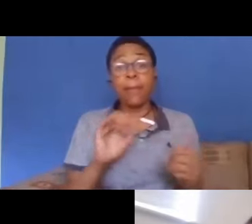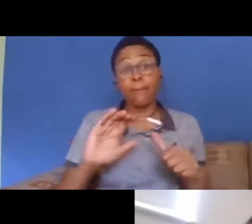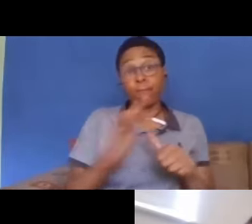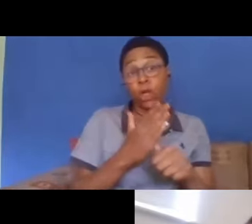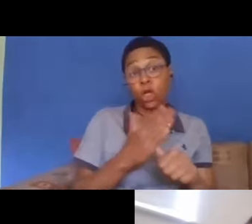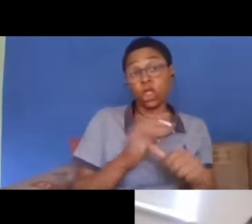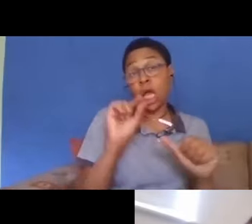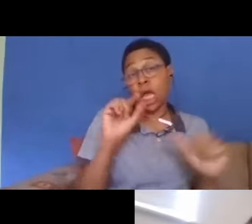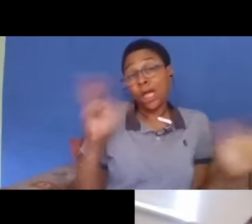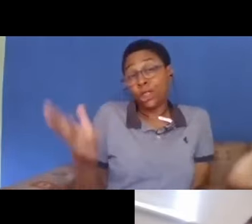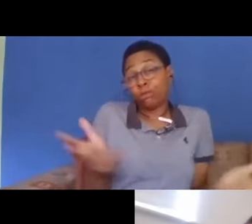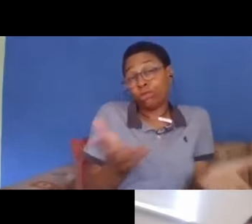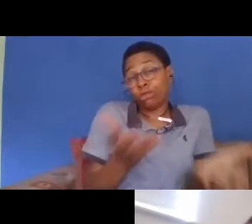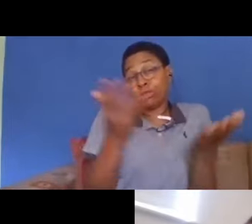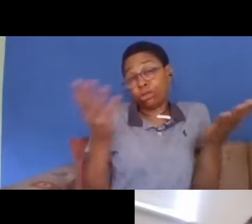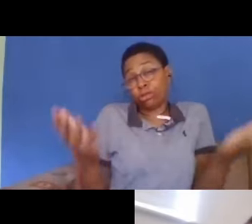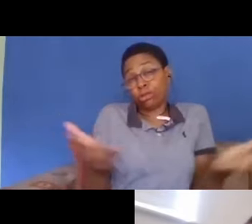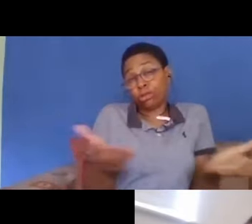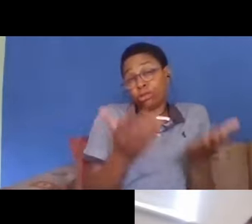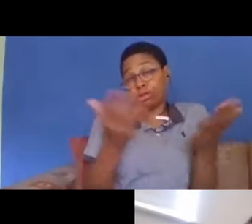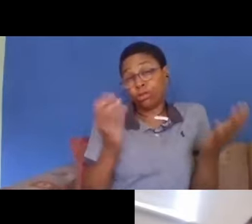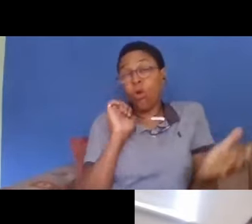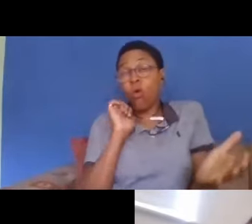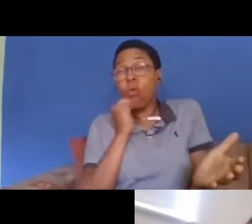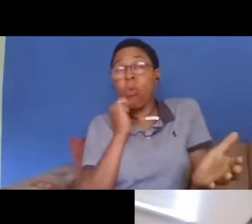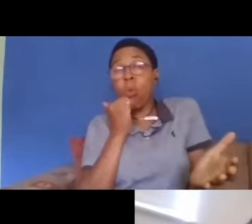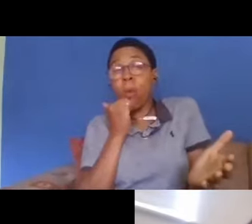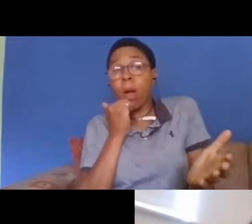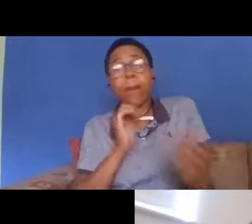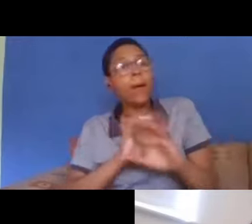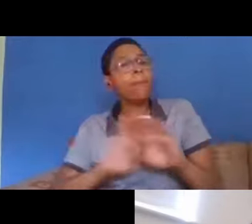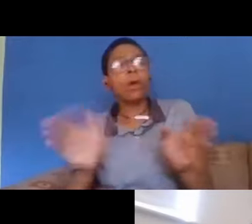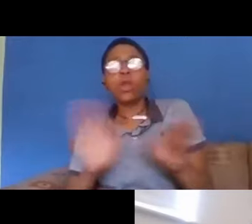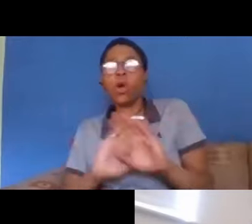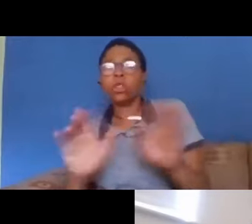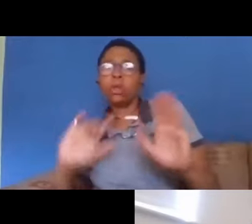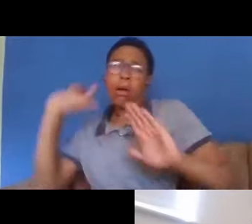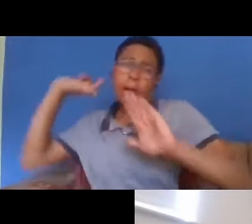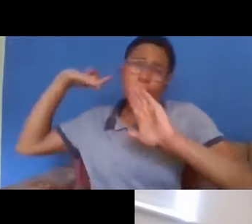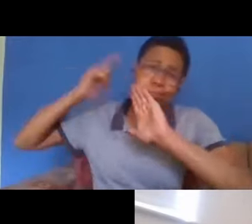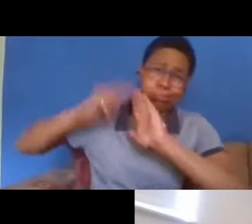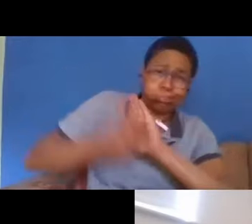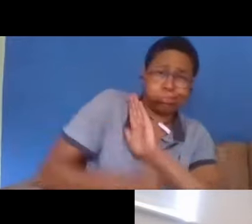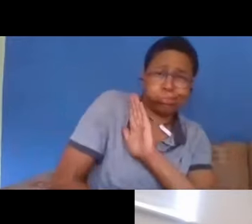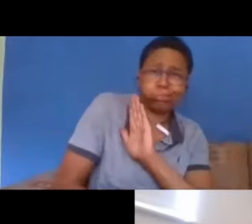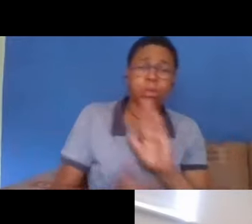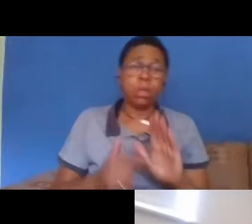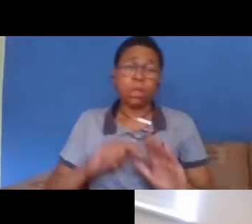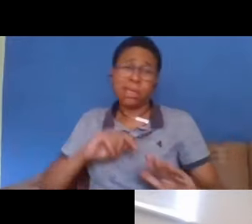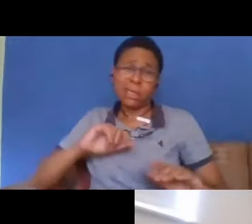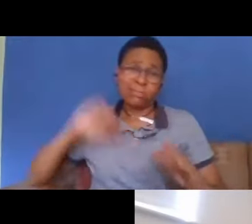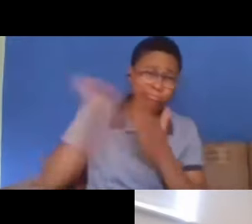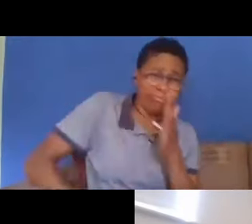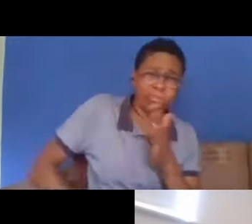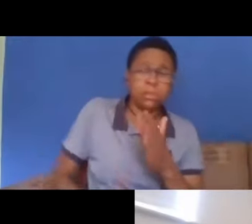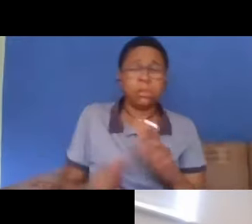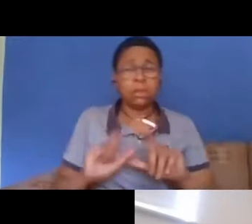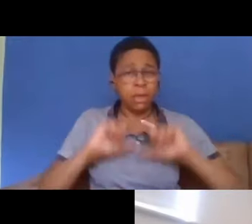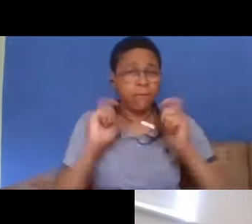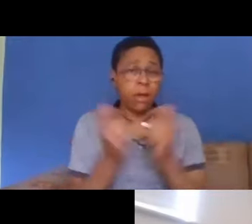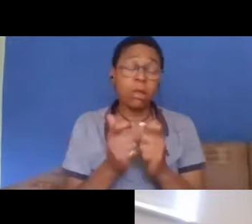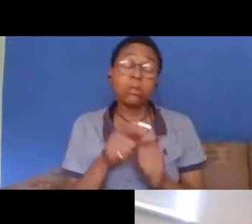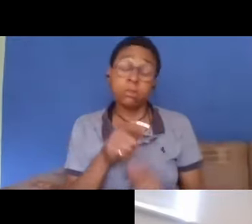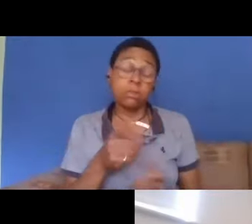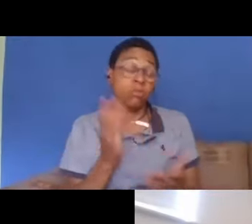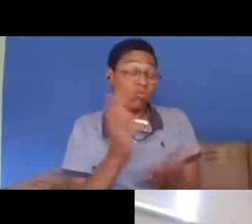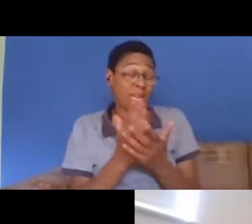how it feels for them, rather than jumping in and planning something straight from the off. It's something, you know, it's really at the